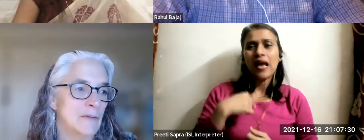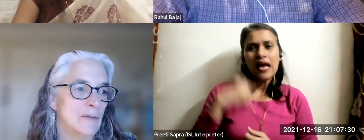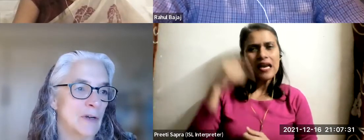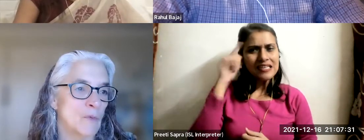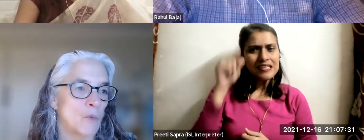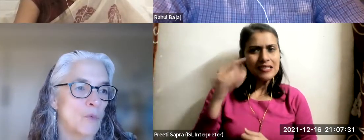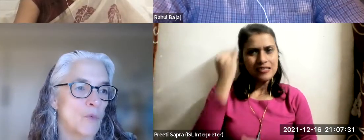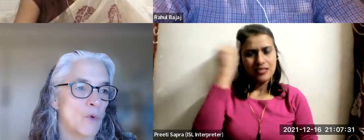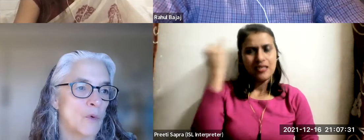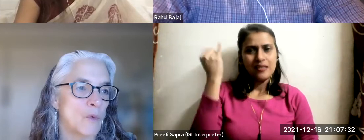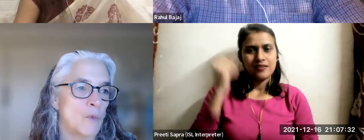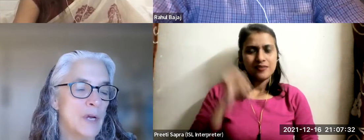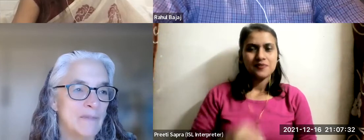that